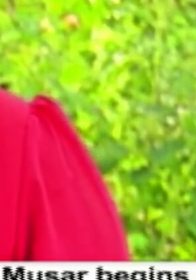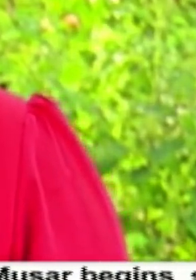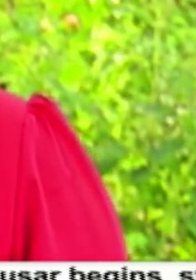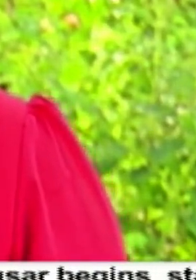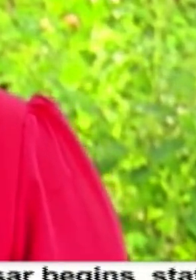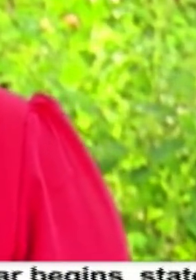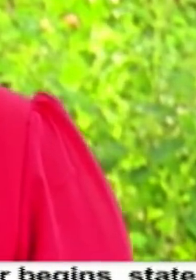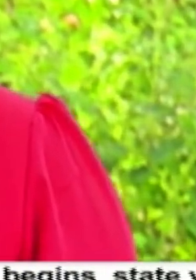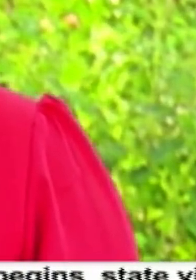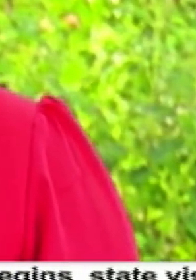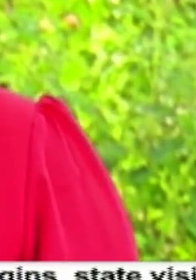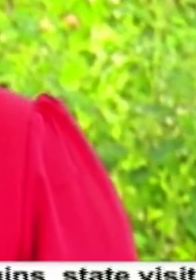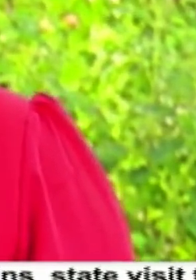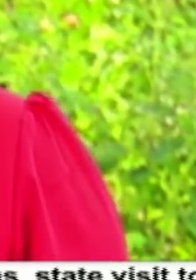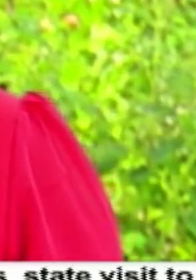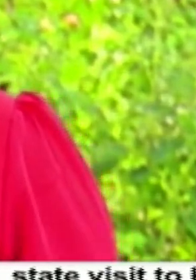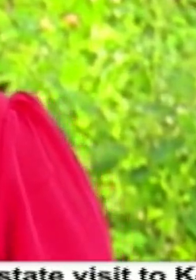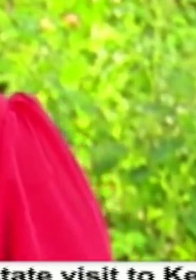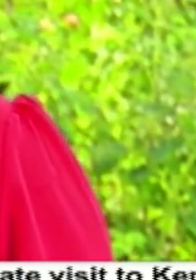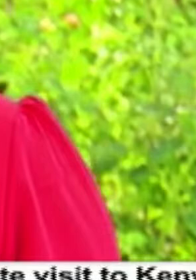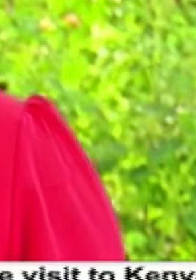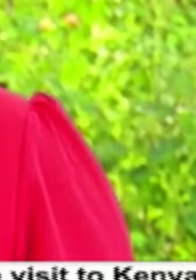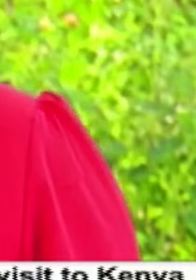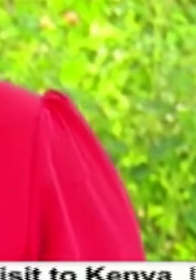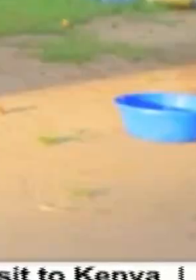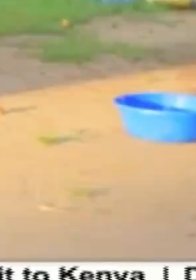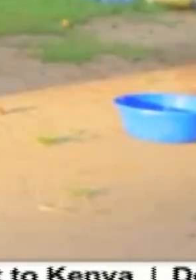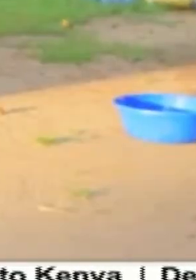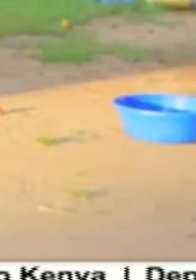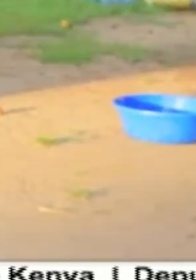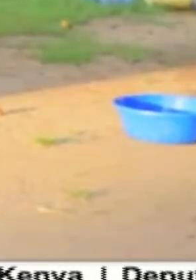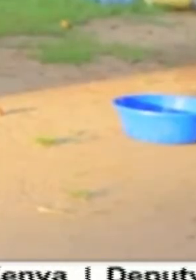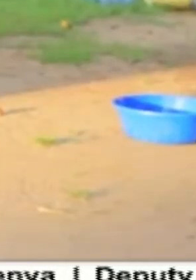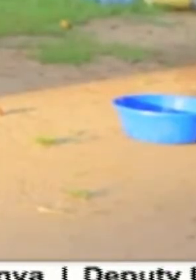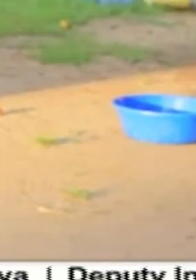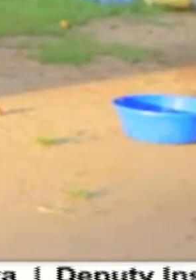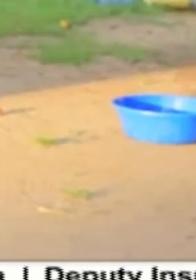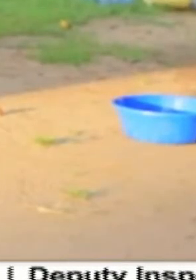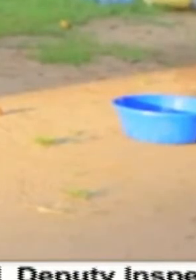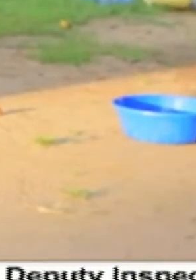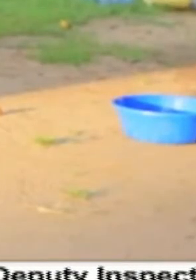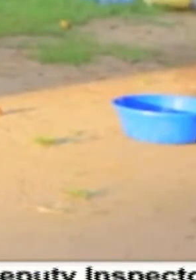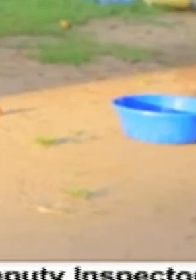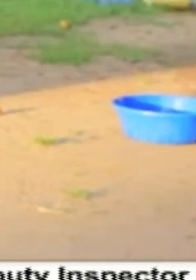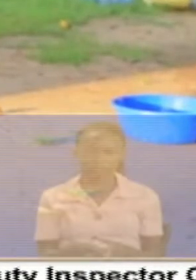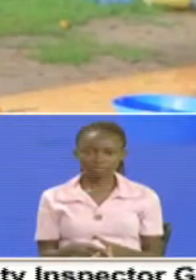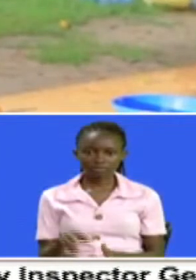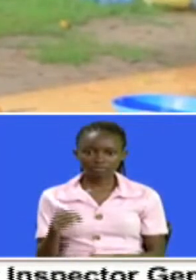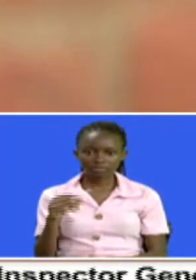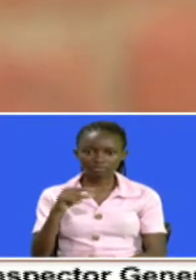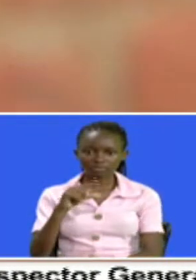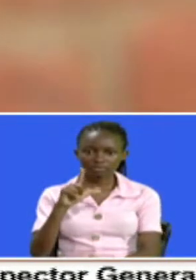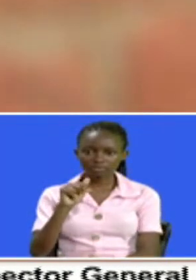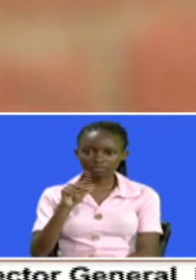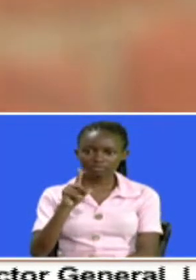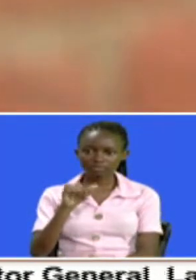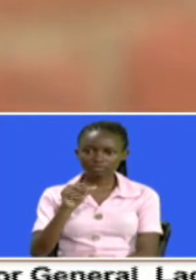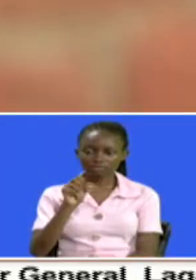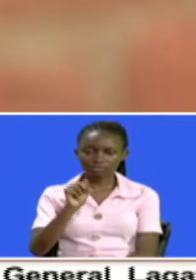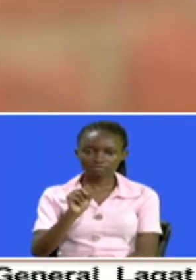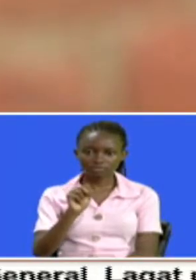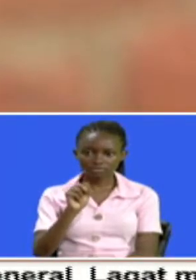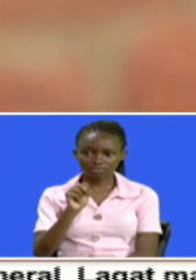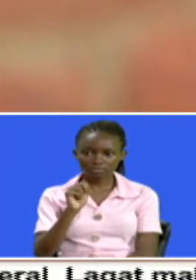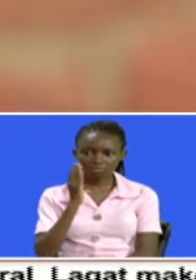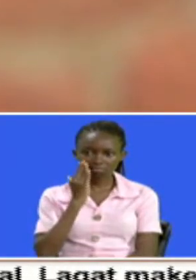dawa zimeisha. Niende ninunue na 1600. Unlike her, Gladys Kimbili's mother from Makueni